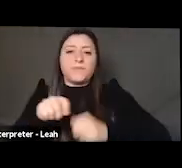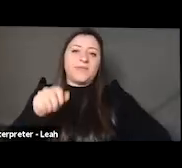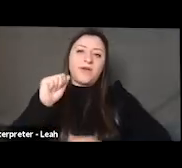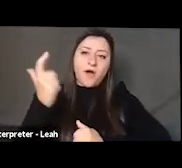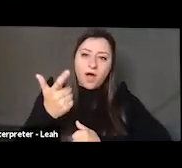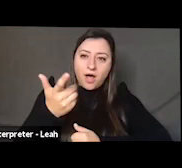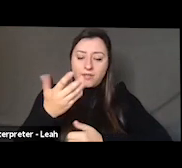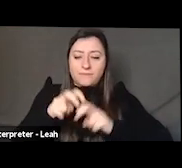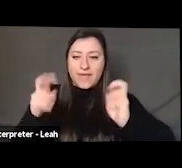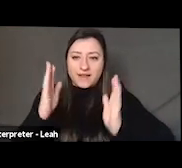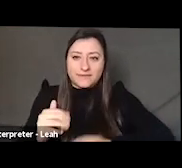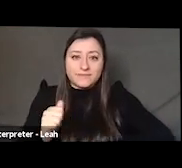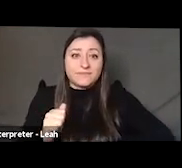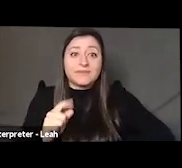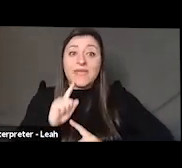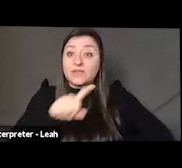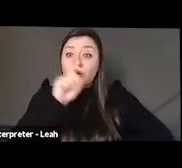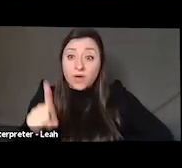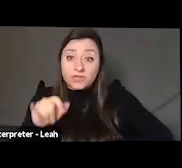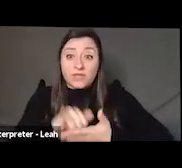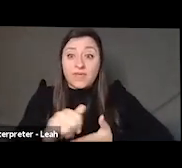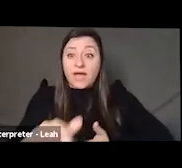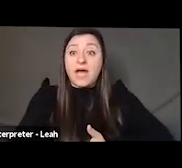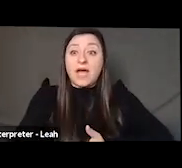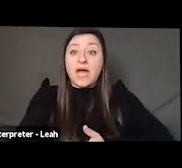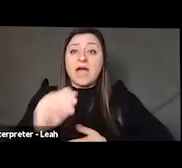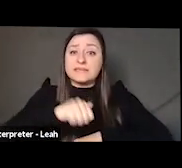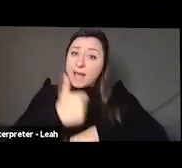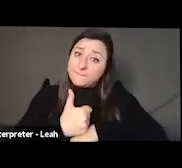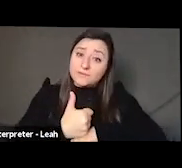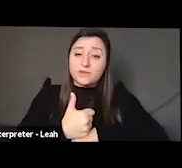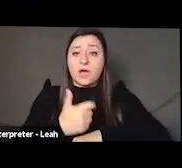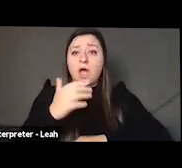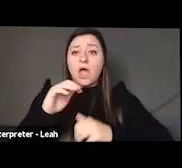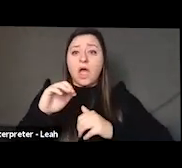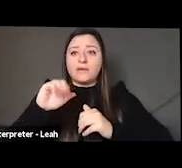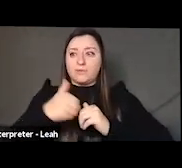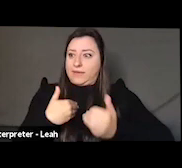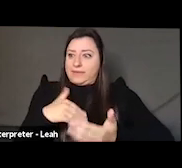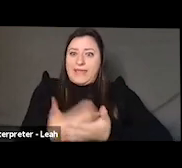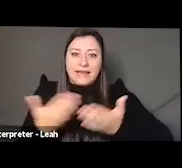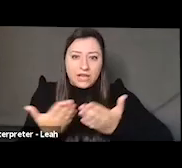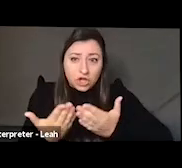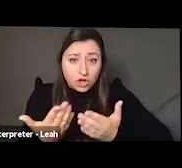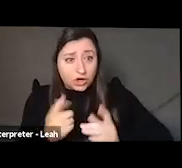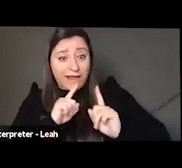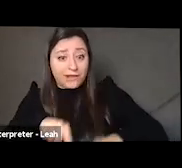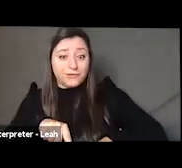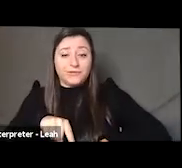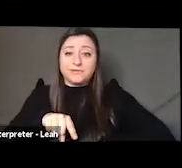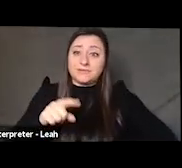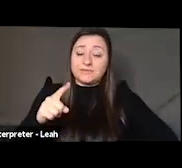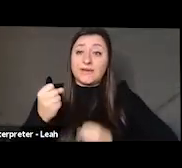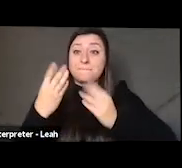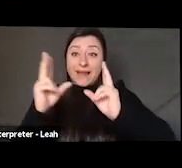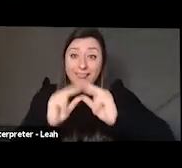to answer the question that the talk has established as the core question, how did we get here? Or many